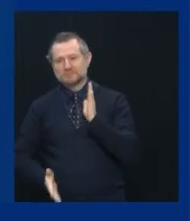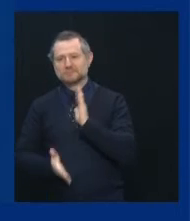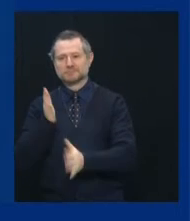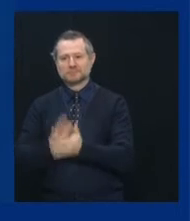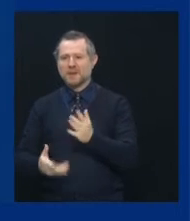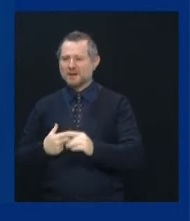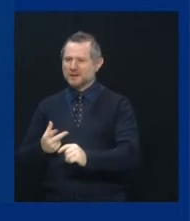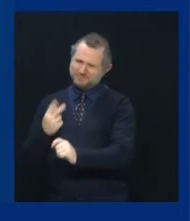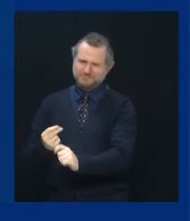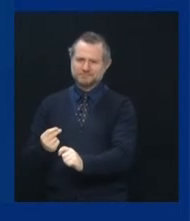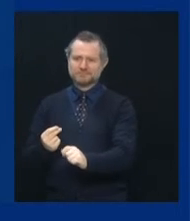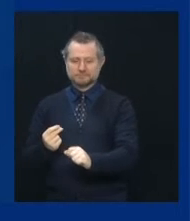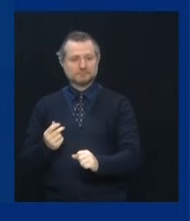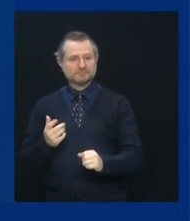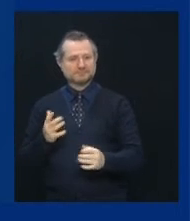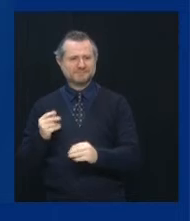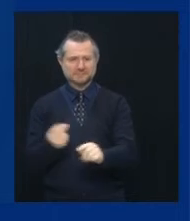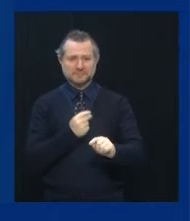Second,